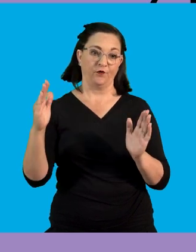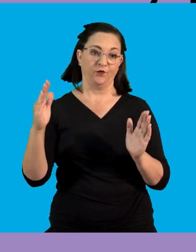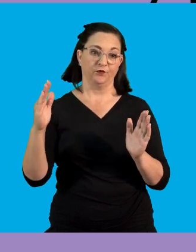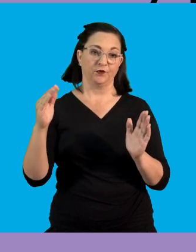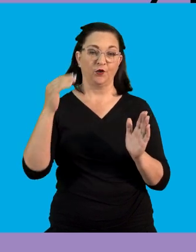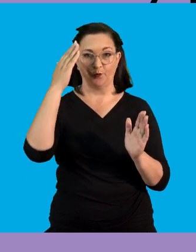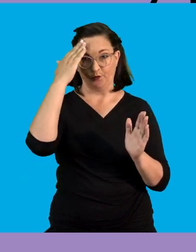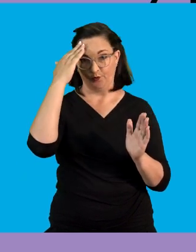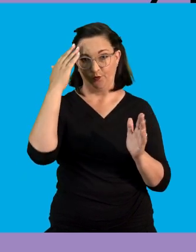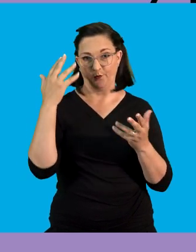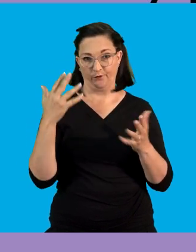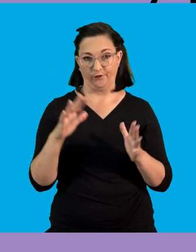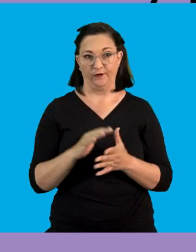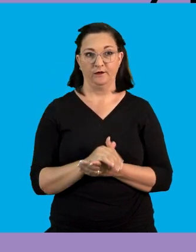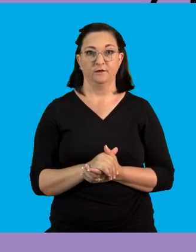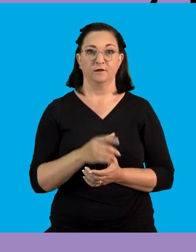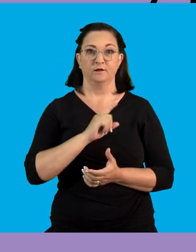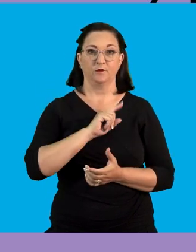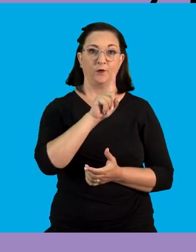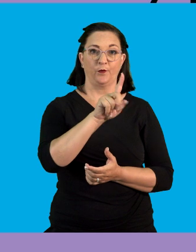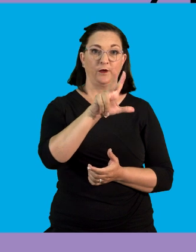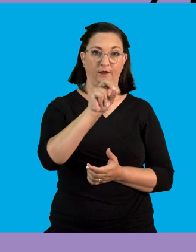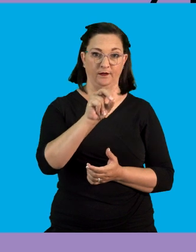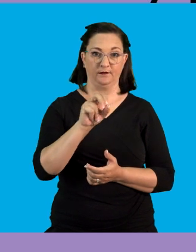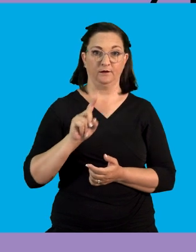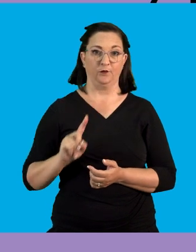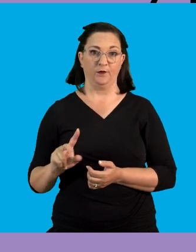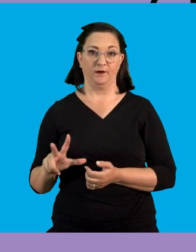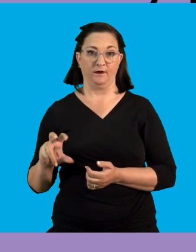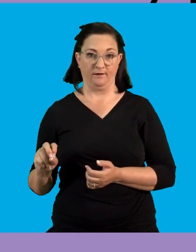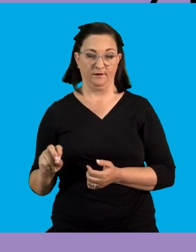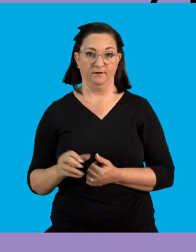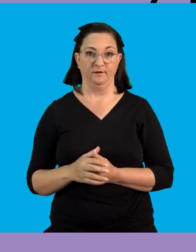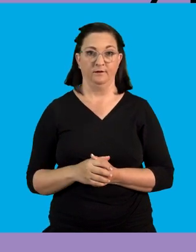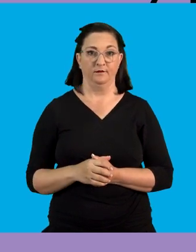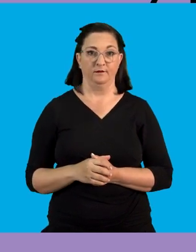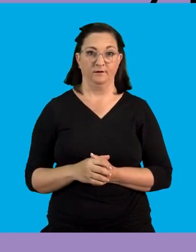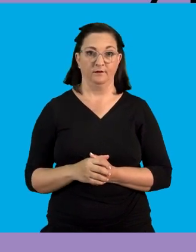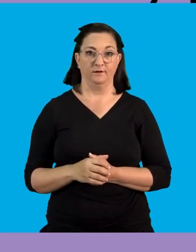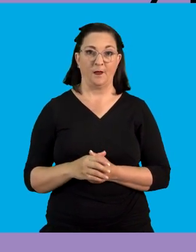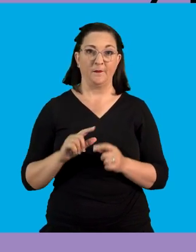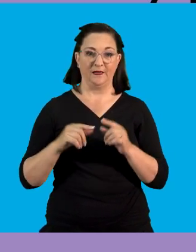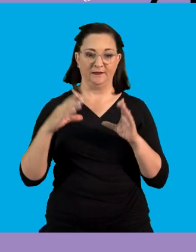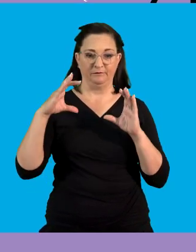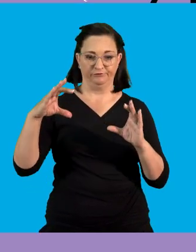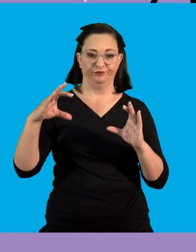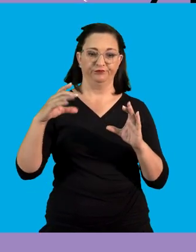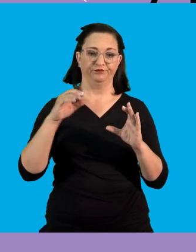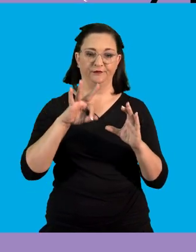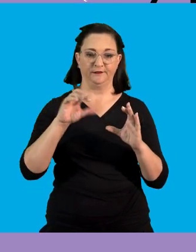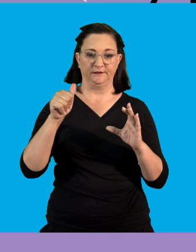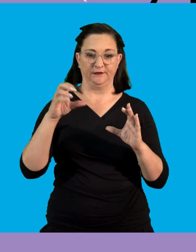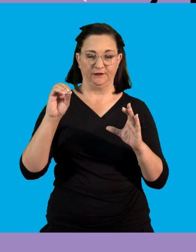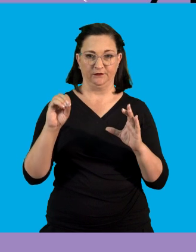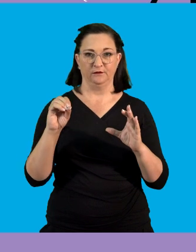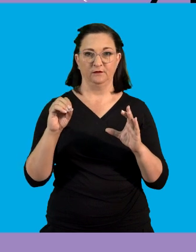we've already done a 4-sided, a quad, so it would be 180 degrees there, 180